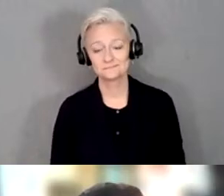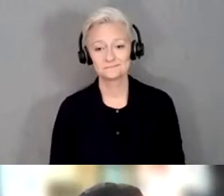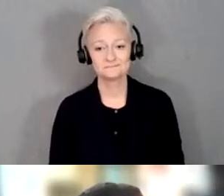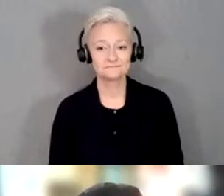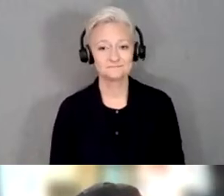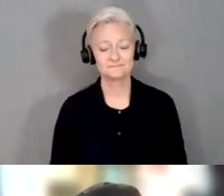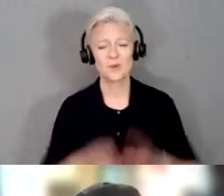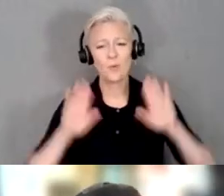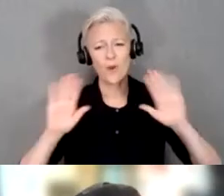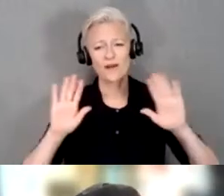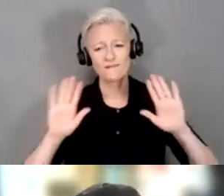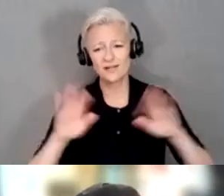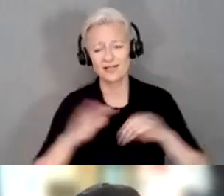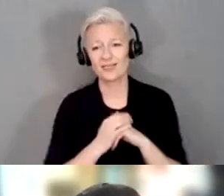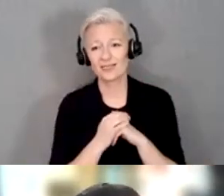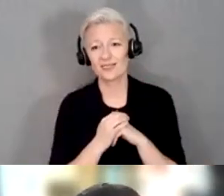Wonderful. And we will,